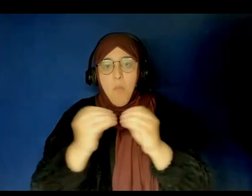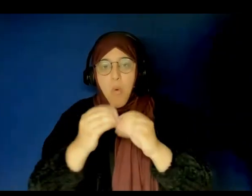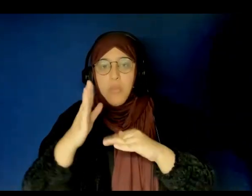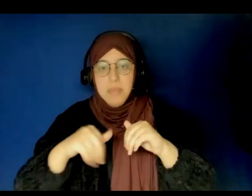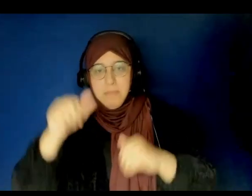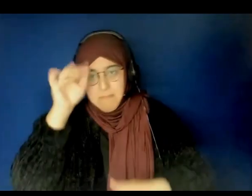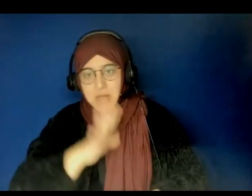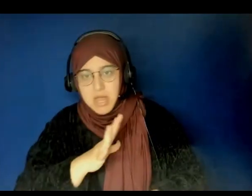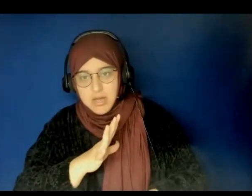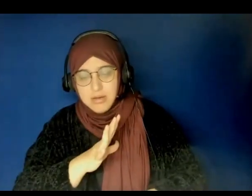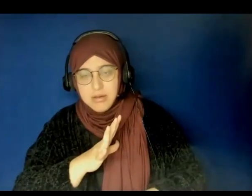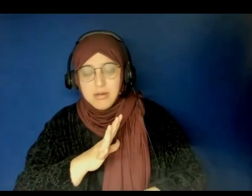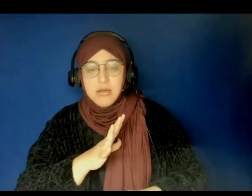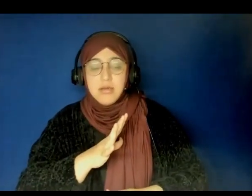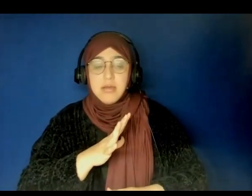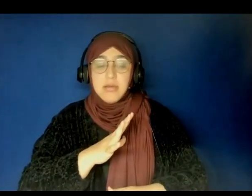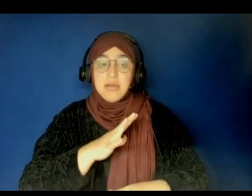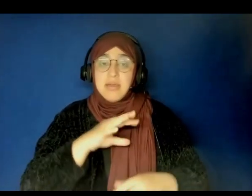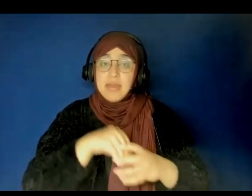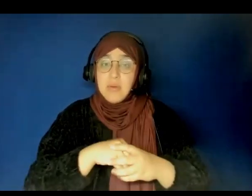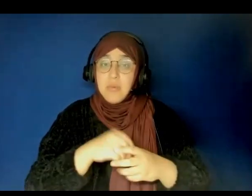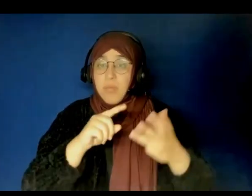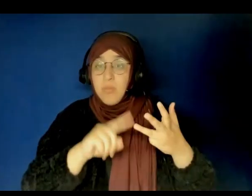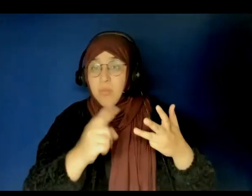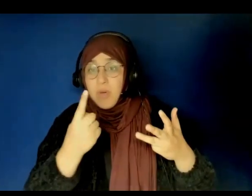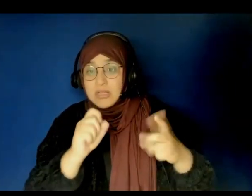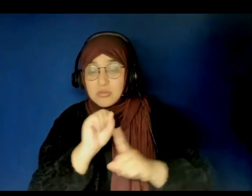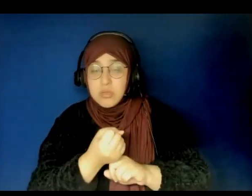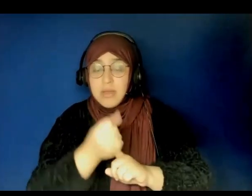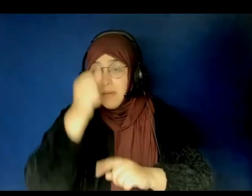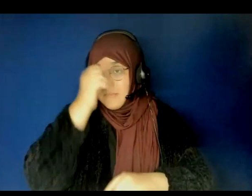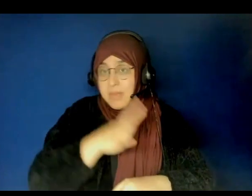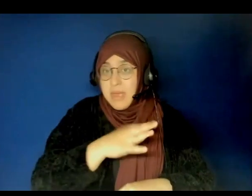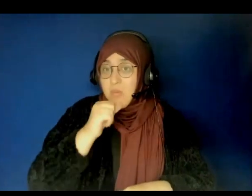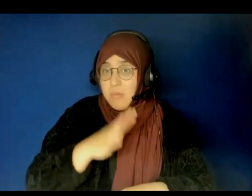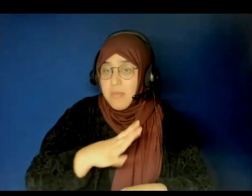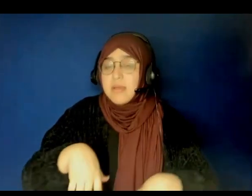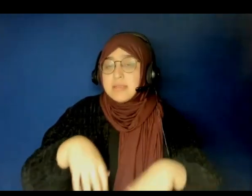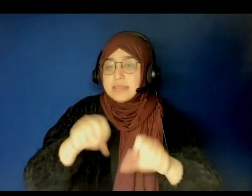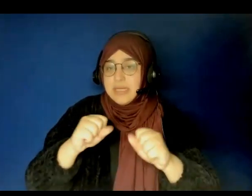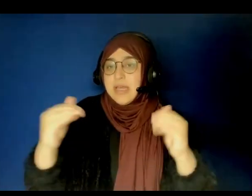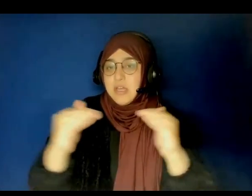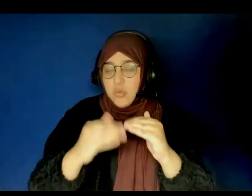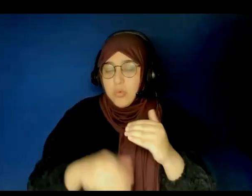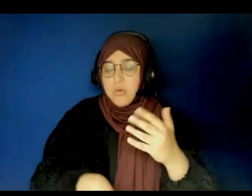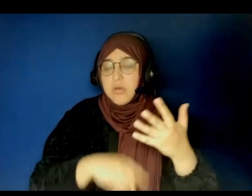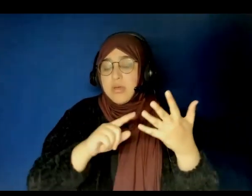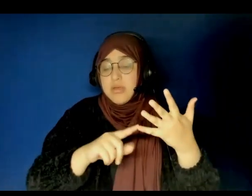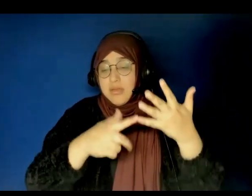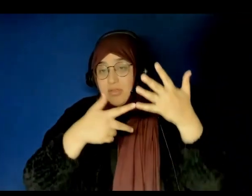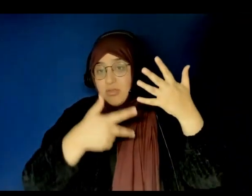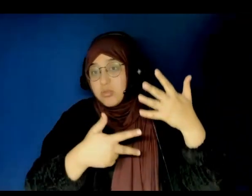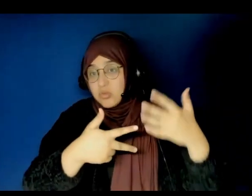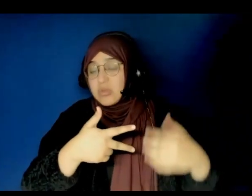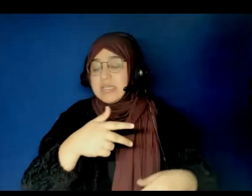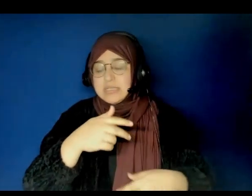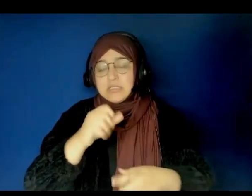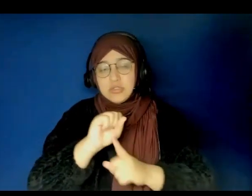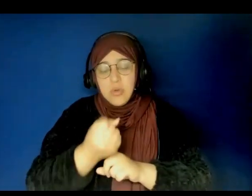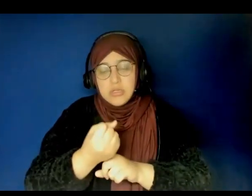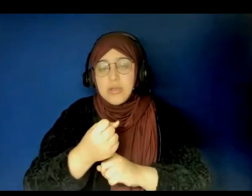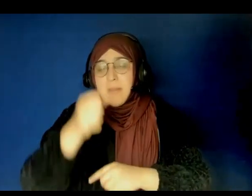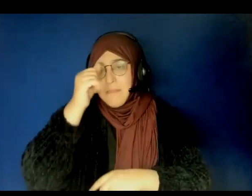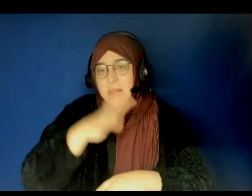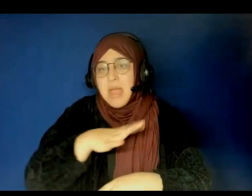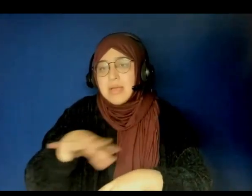And in 1 situation, men and women take equal. And in 3 situations, men take more than the women.